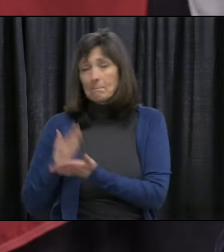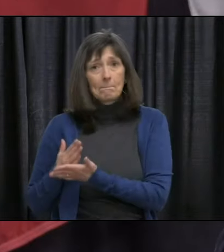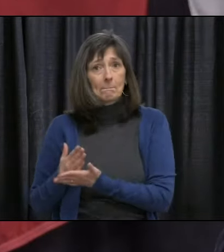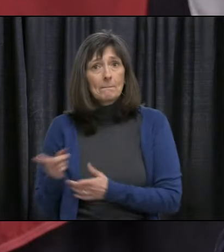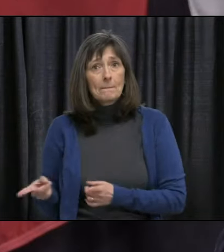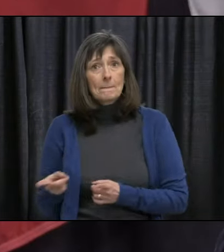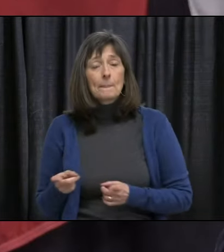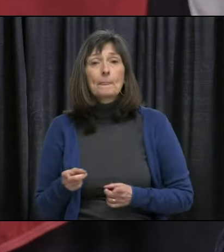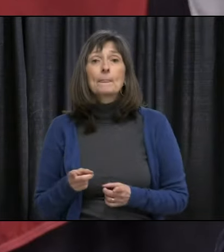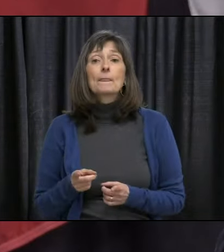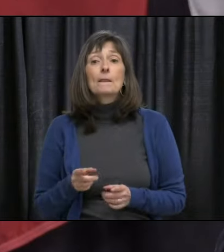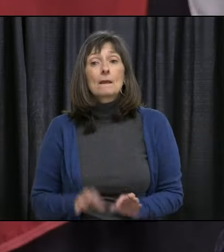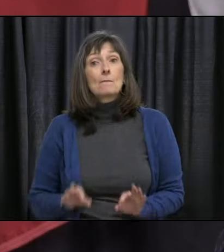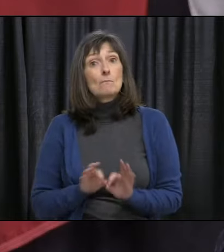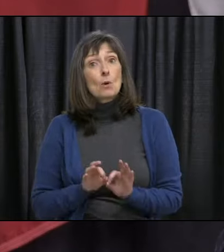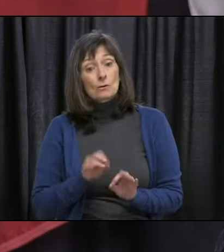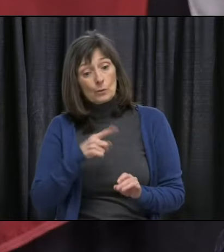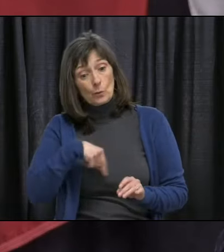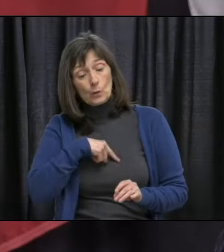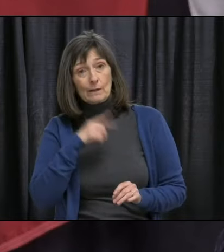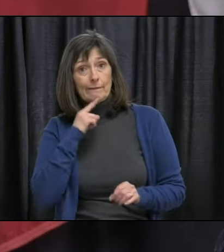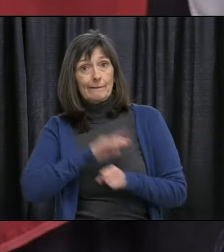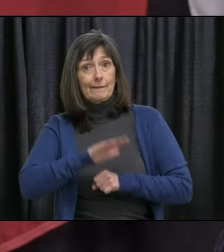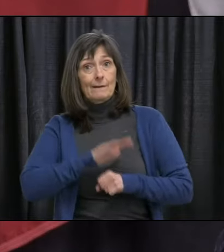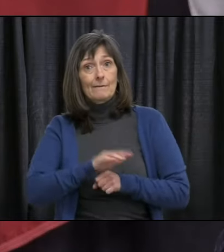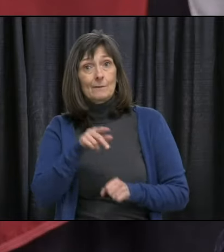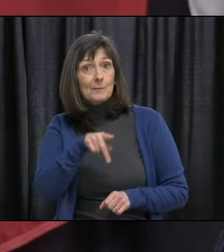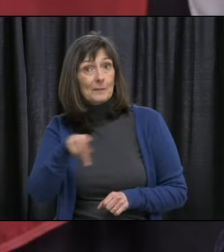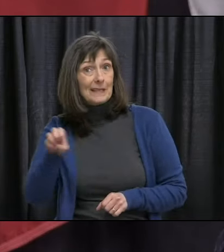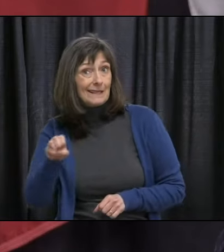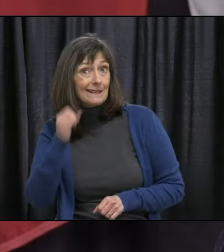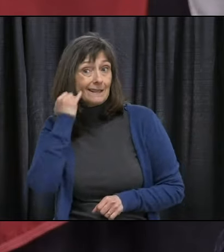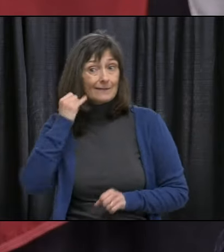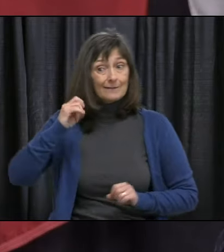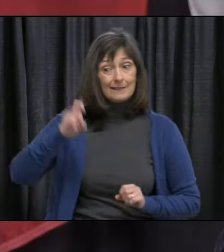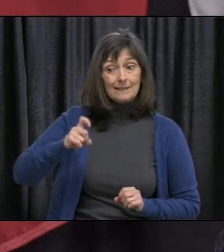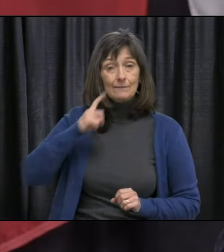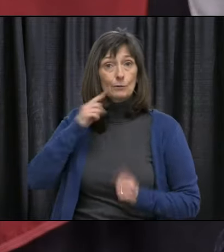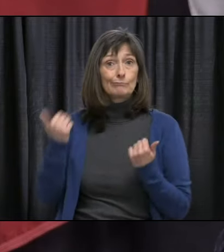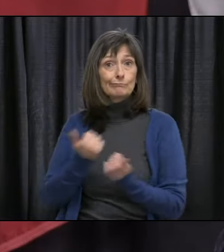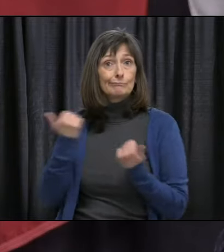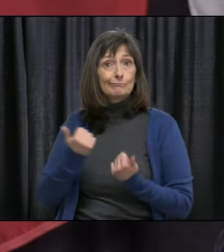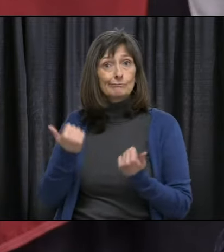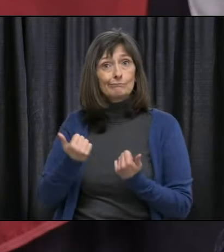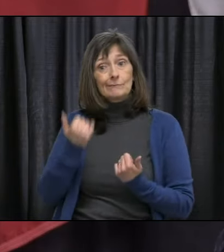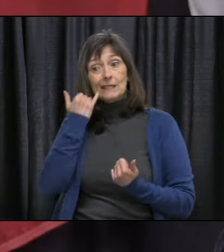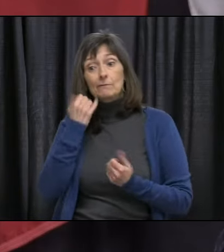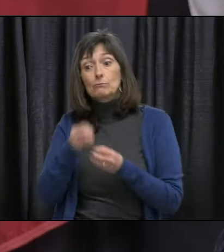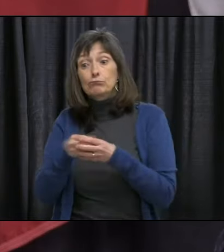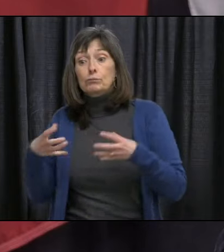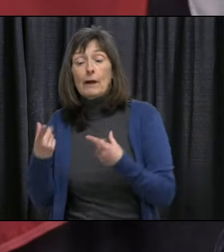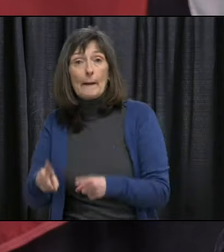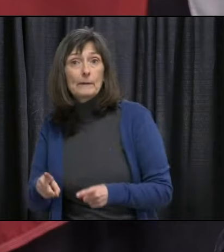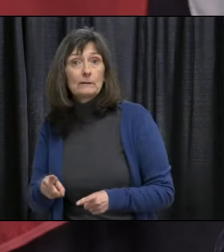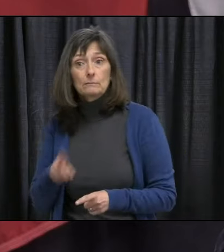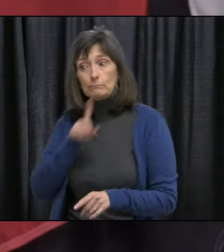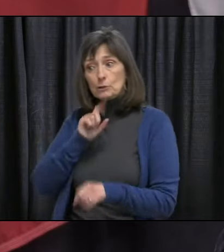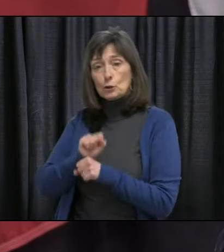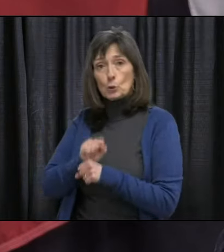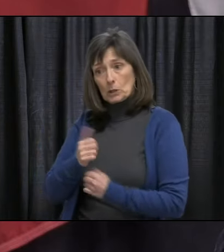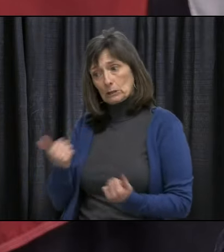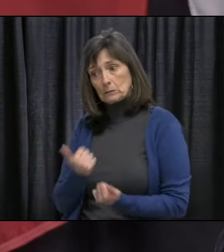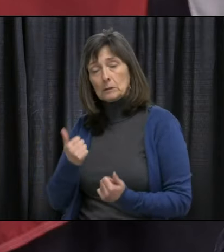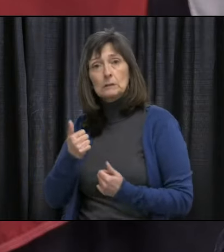number one, that we have the proper PPE in place in case we needed to respond to an outbreak, making sure that the capacity